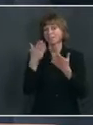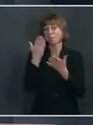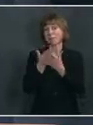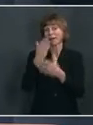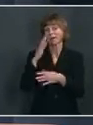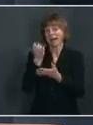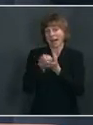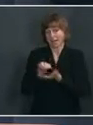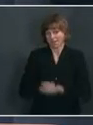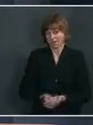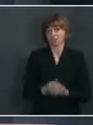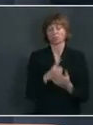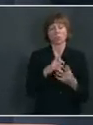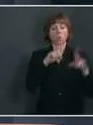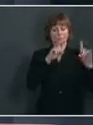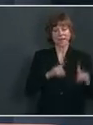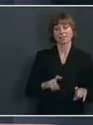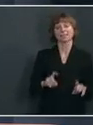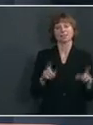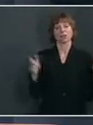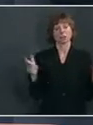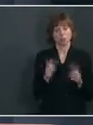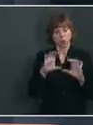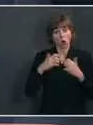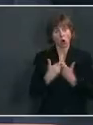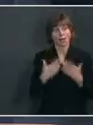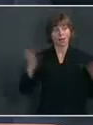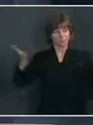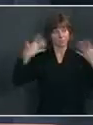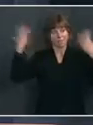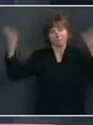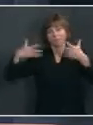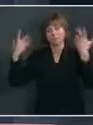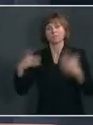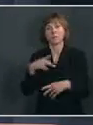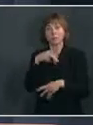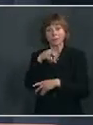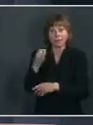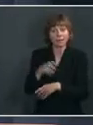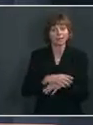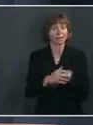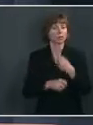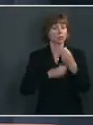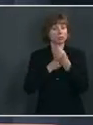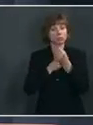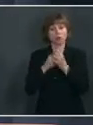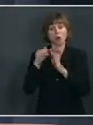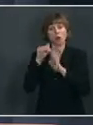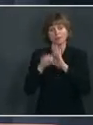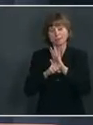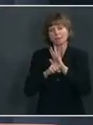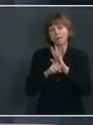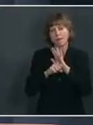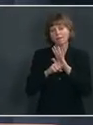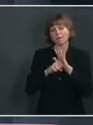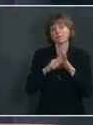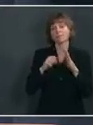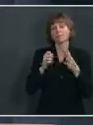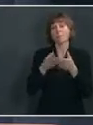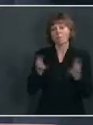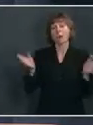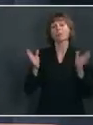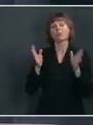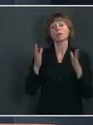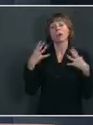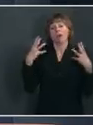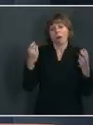smaller class sizes, more ventilation, better cleaning, PPE, strong state and local public health guidance. But we want to provide